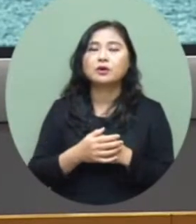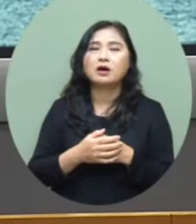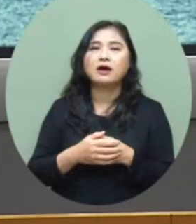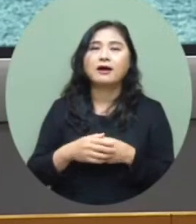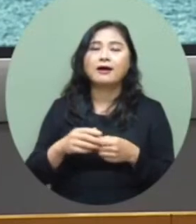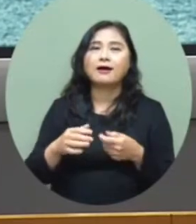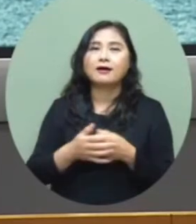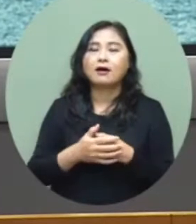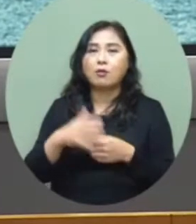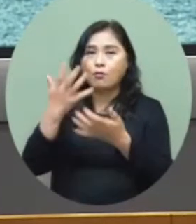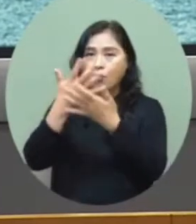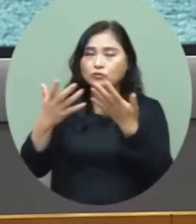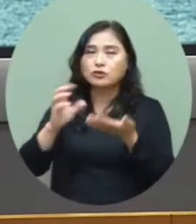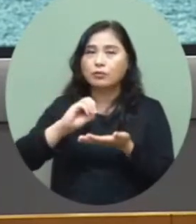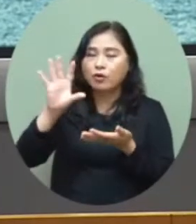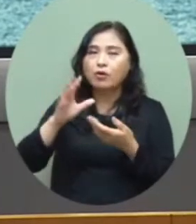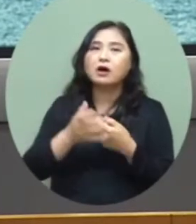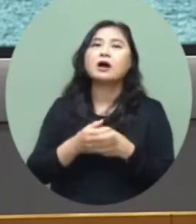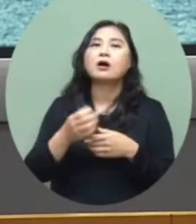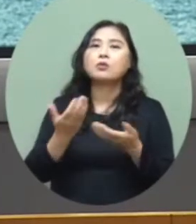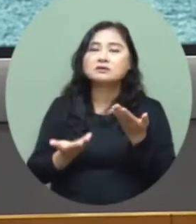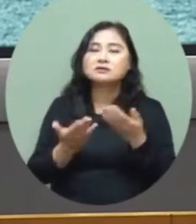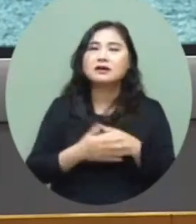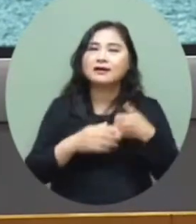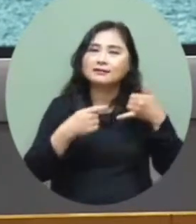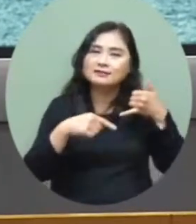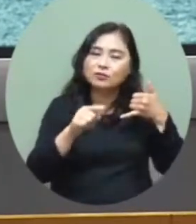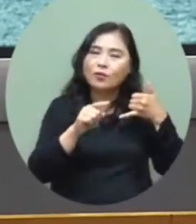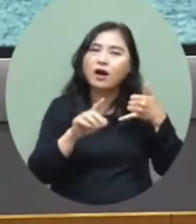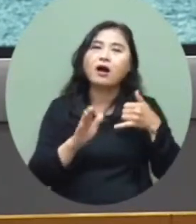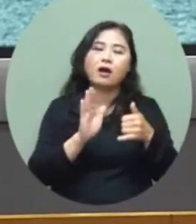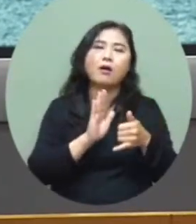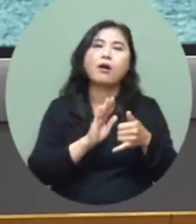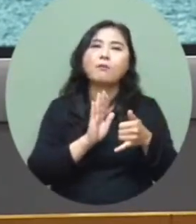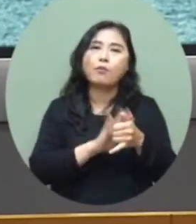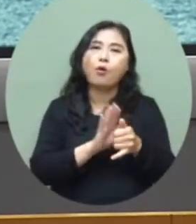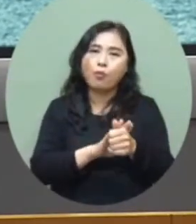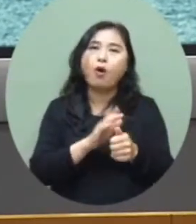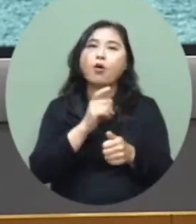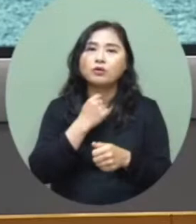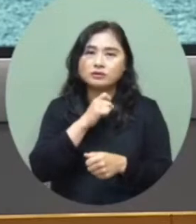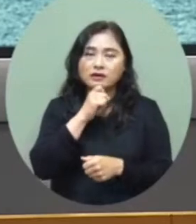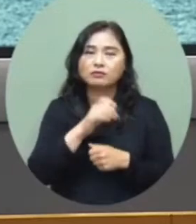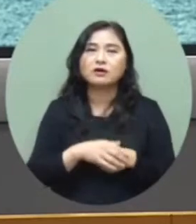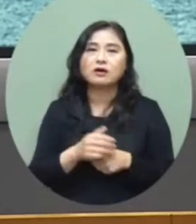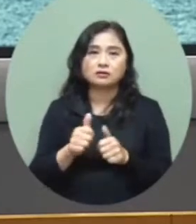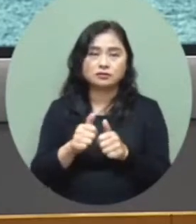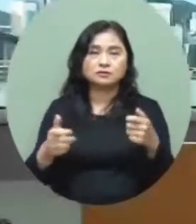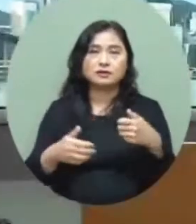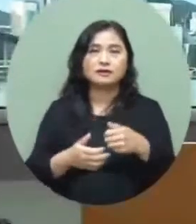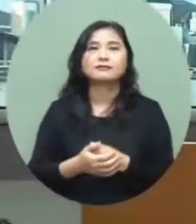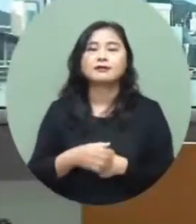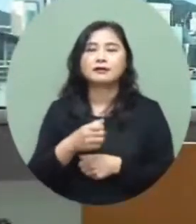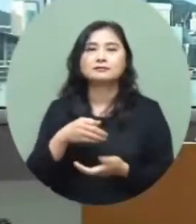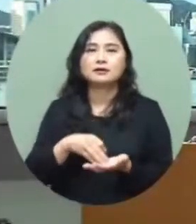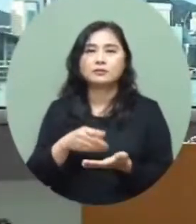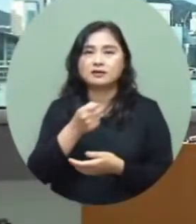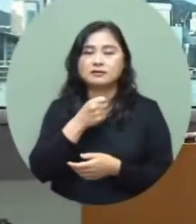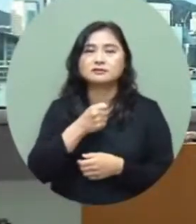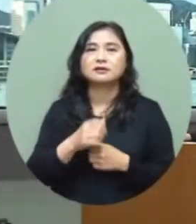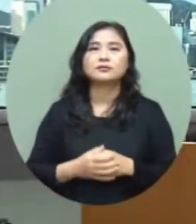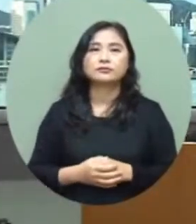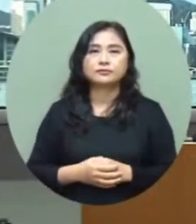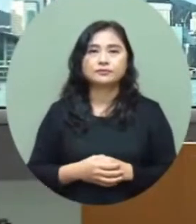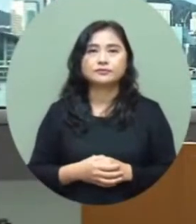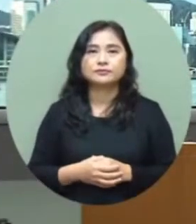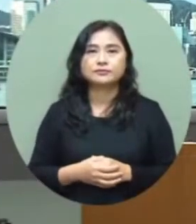know, the health department also has hotlines to provide support to these elders. Thank you for attending today's briefing.